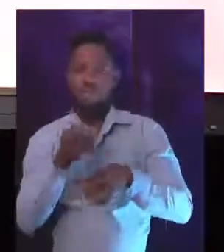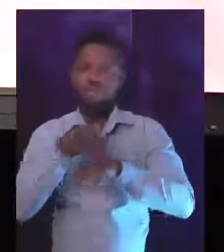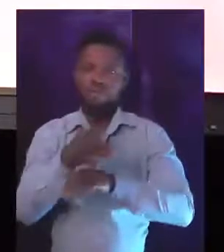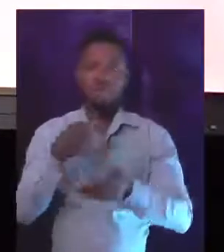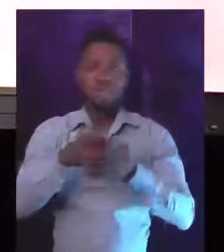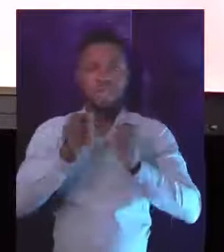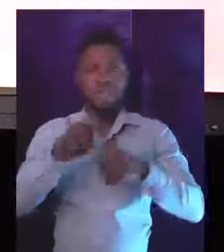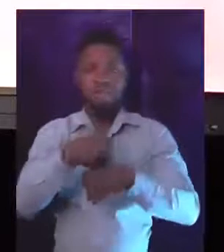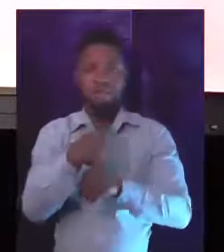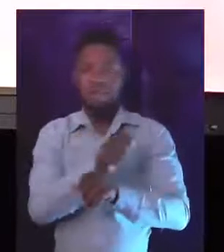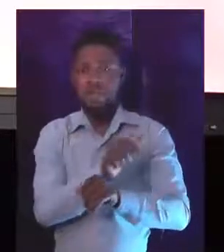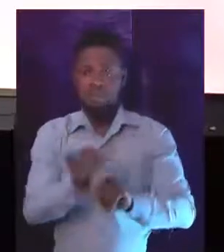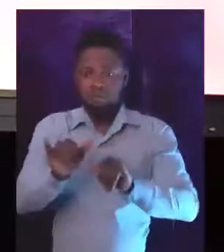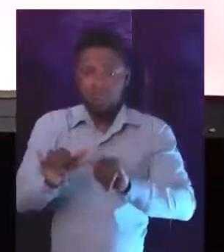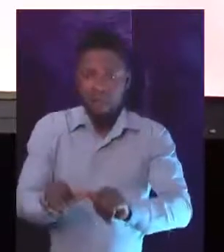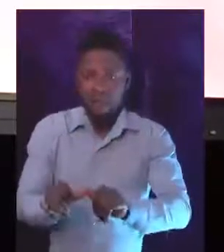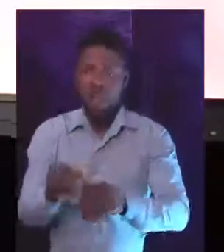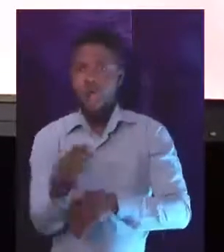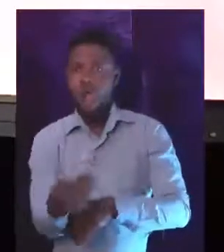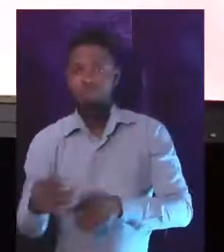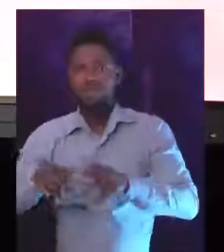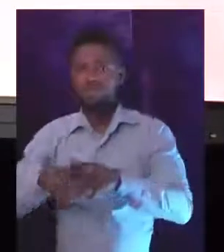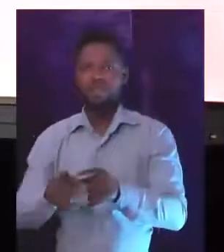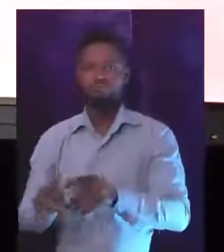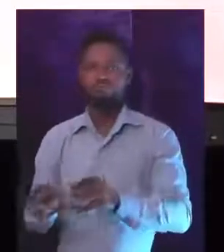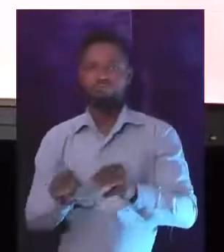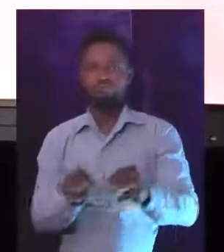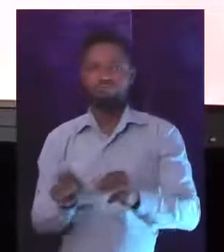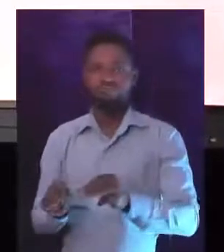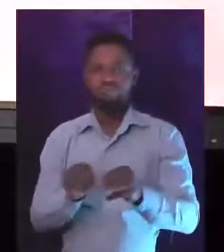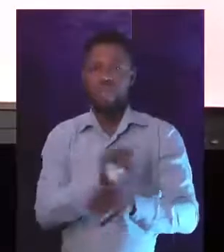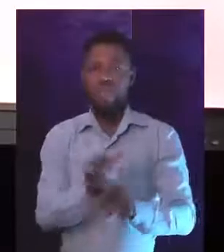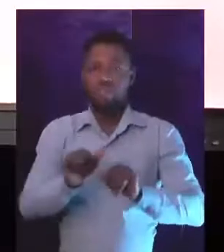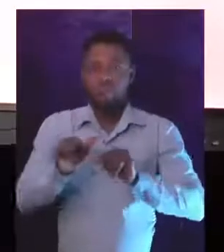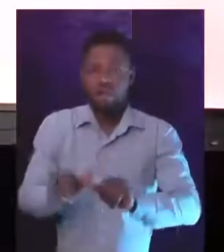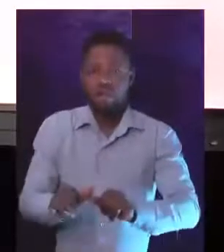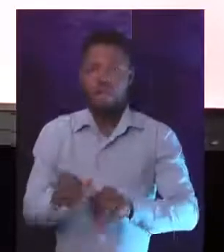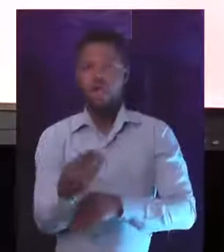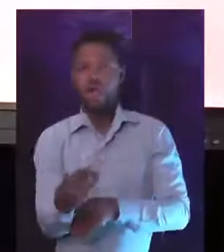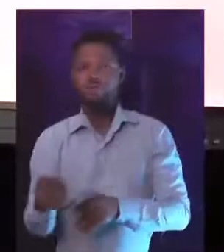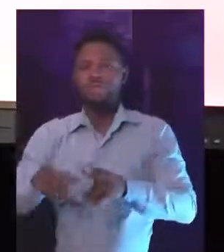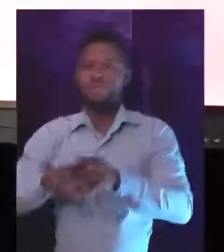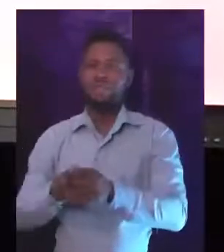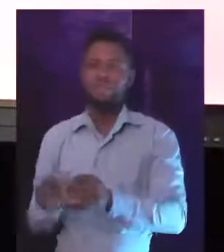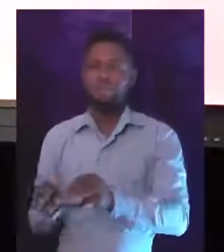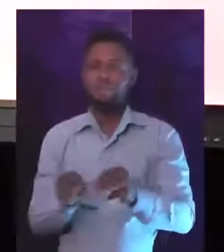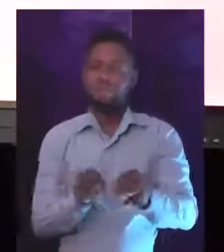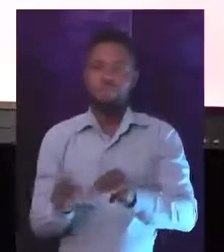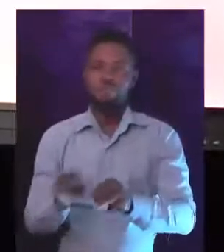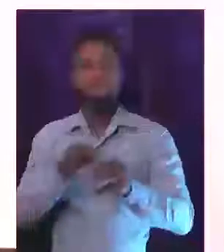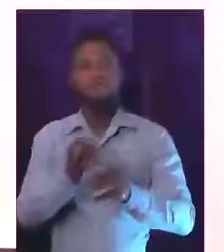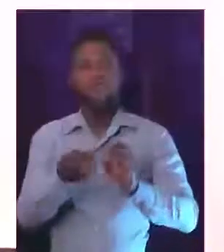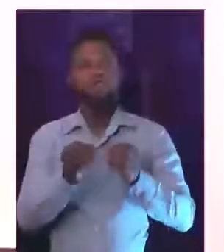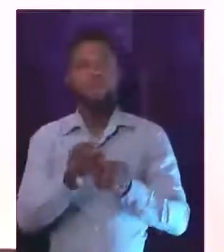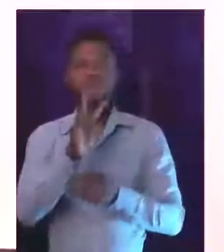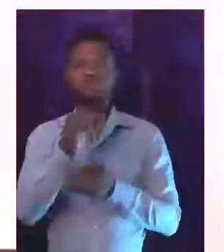first one is it can make a stationary object start moving. It can make a stationary object start moving.